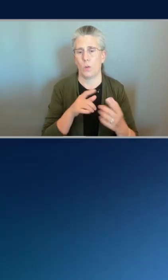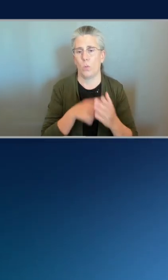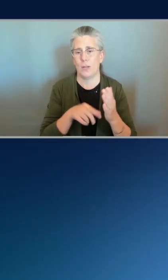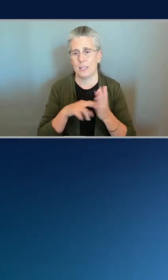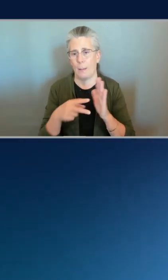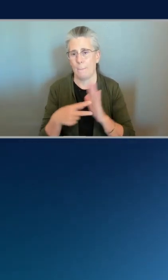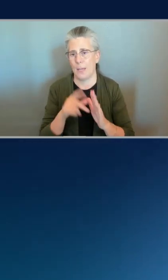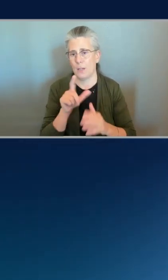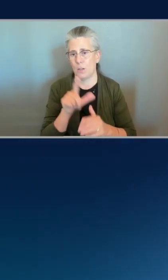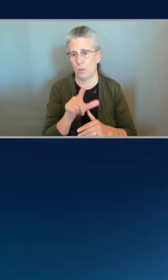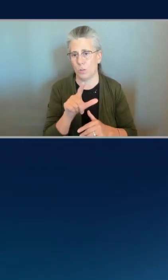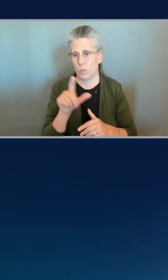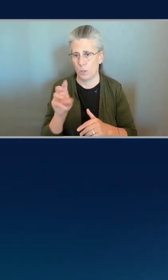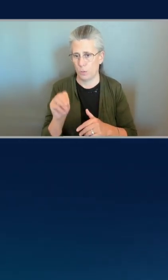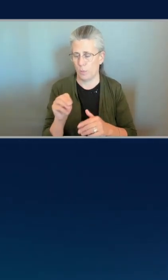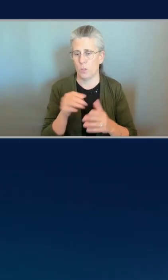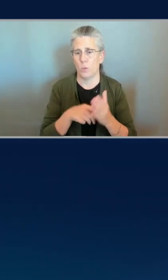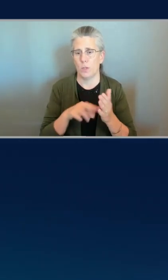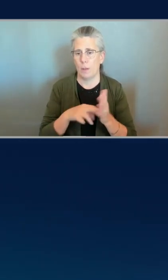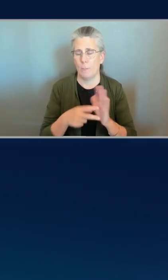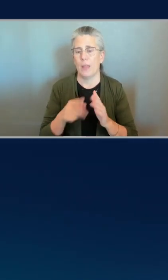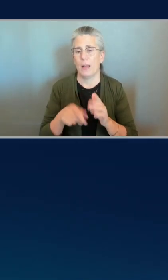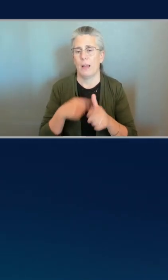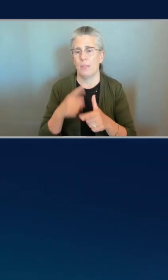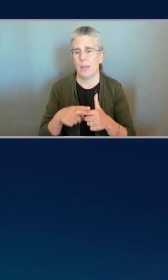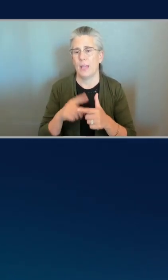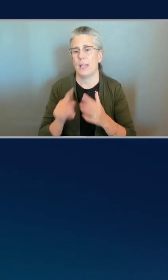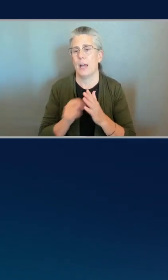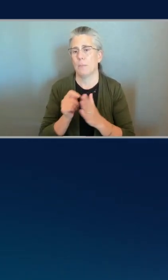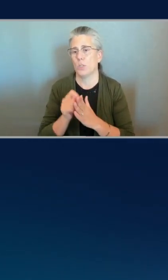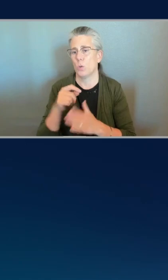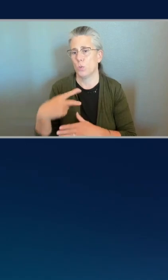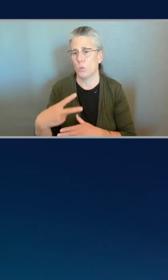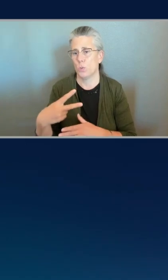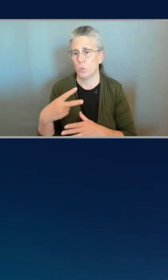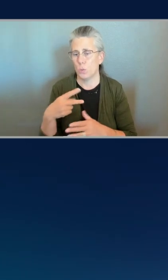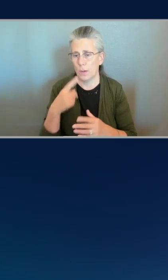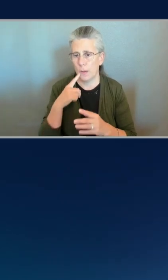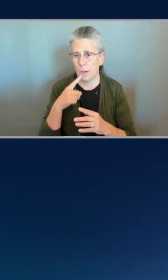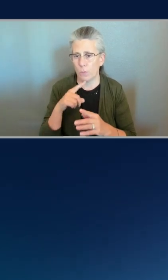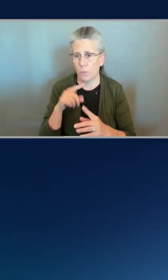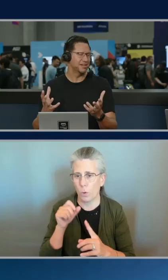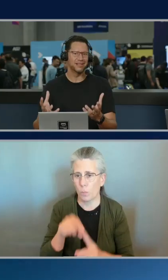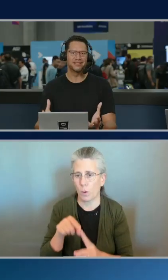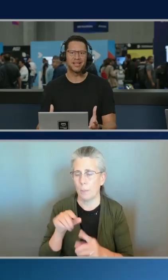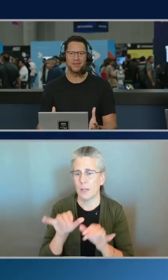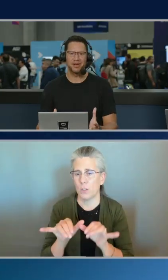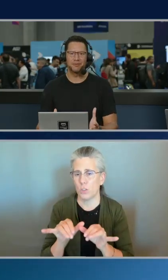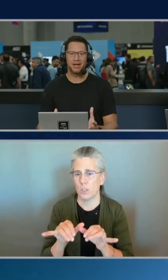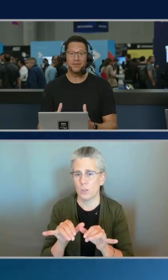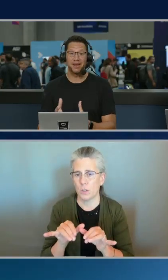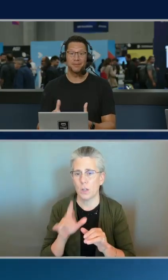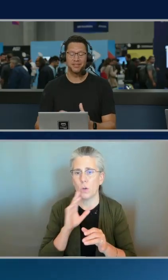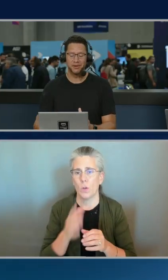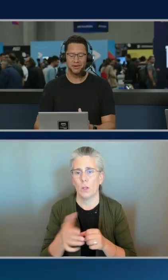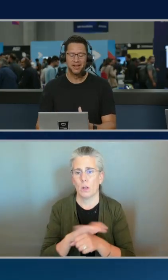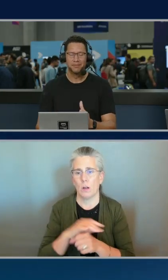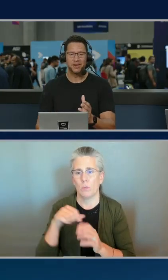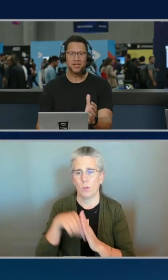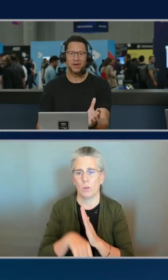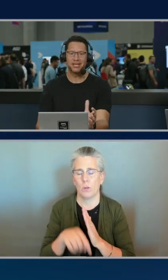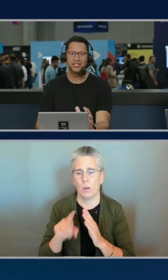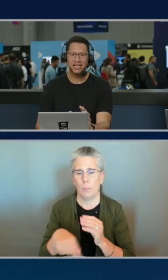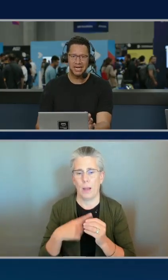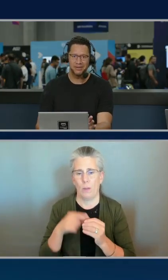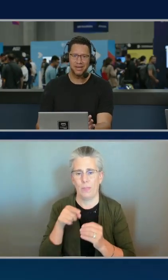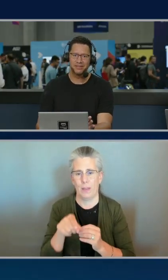that. And then we have episode two, customize LLMs through prompt engineering, and we'll focus most of our content in this segment around that episode. But